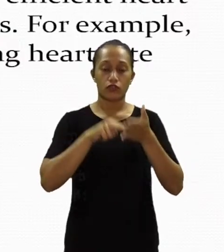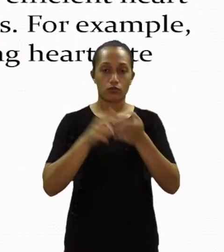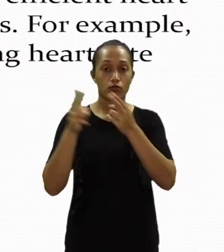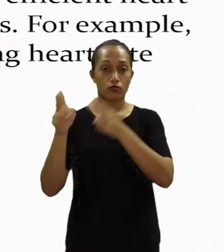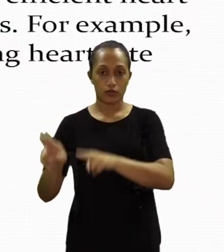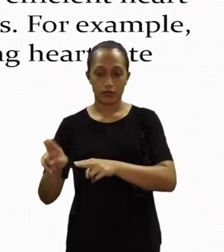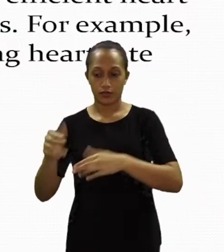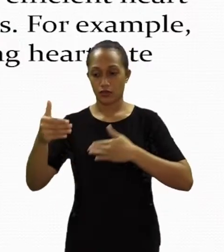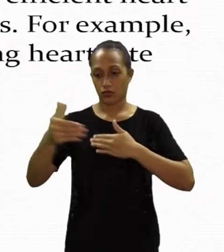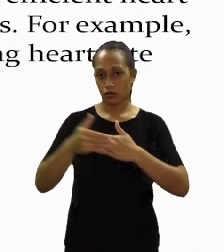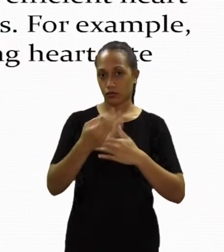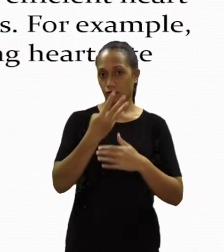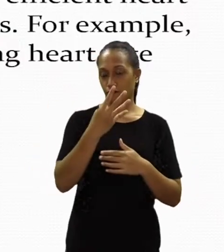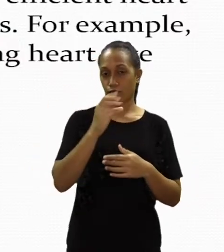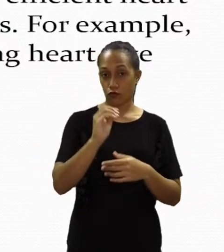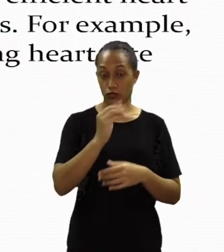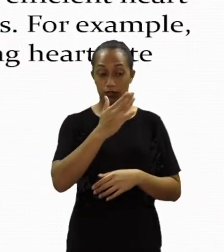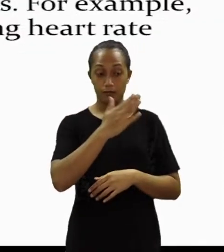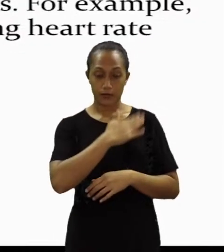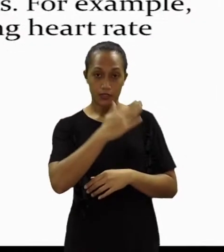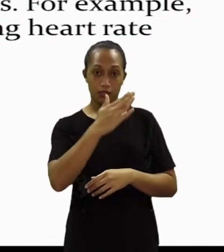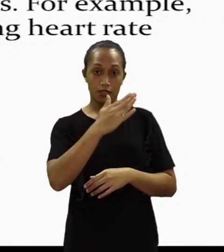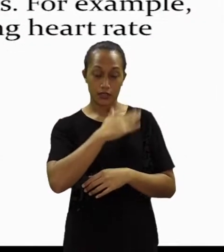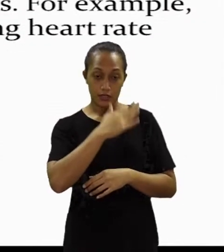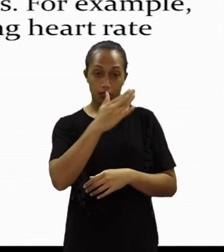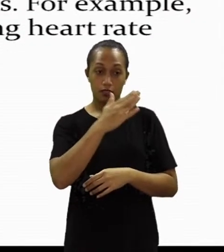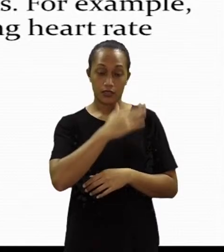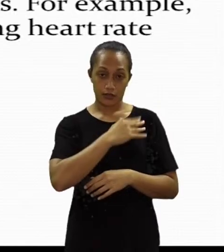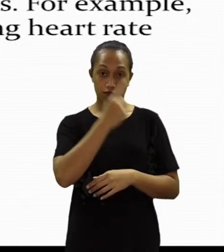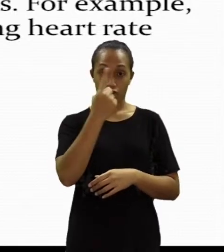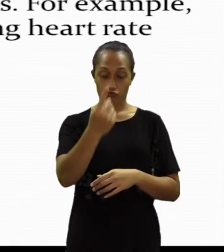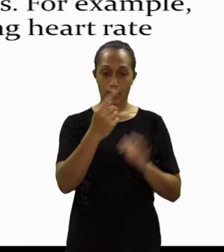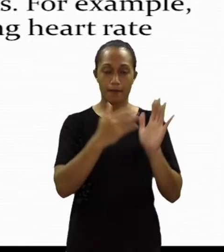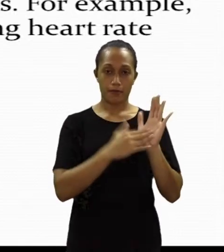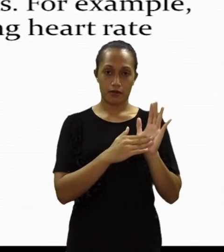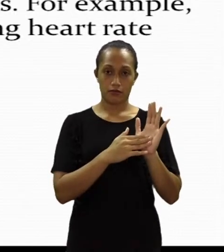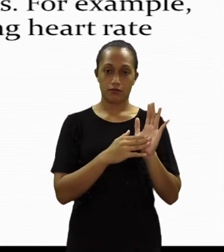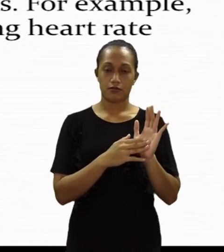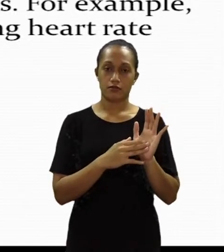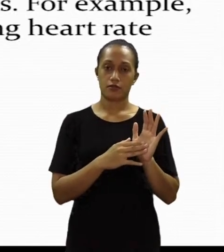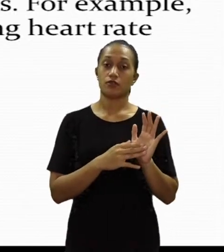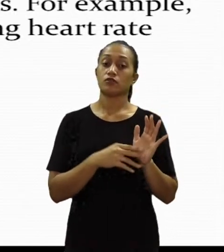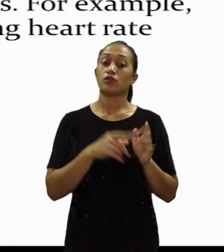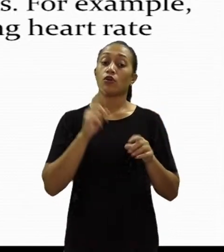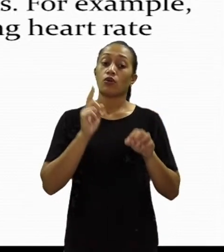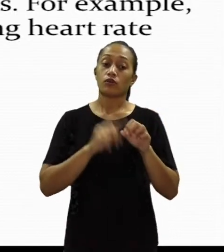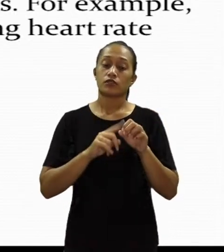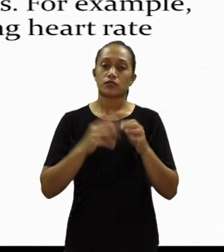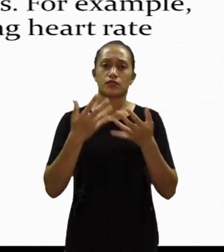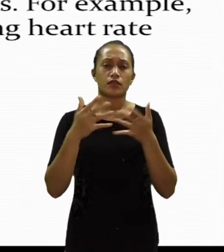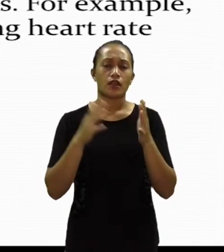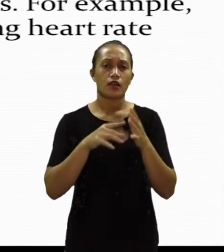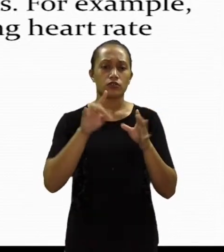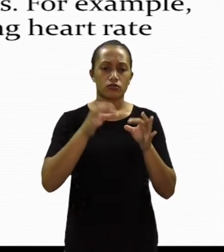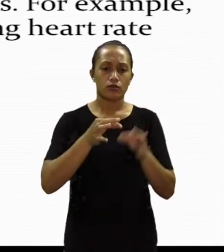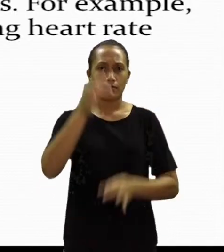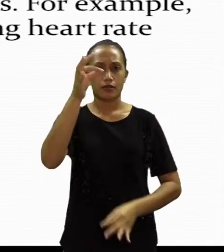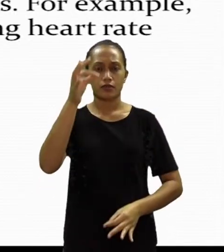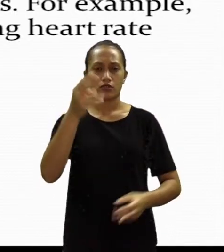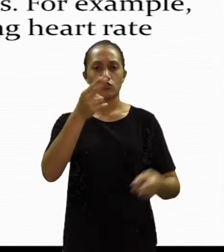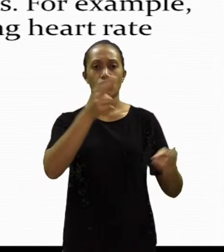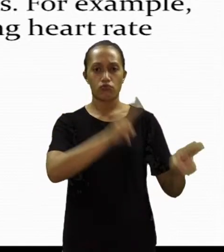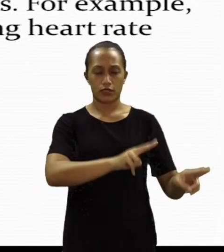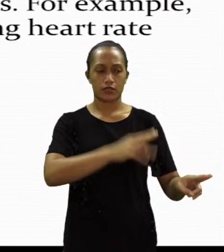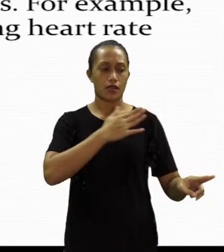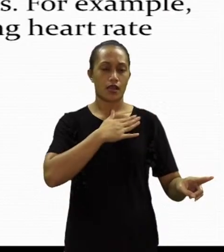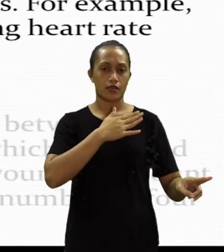rate closer to 40 beats per minute. Okay, the question is, how do you measure your resting heart